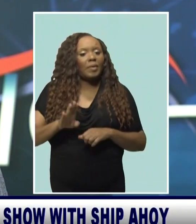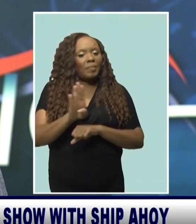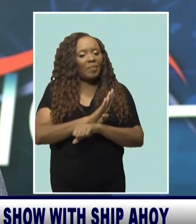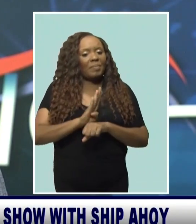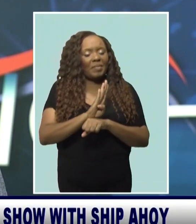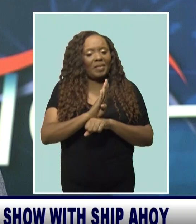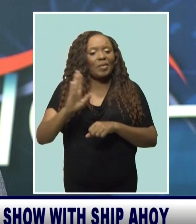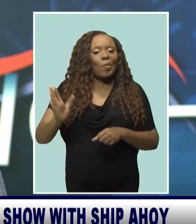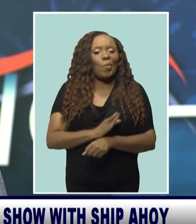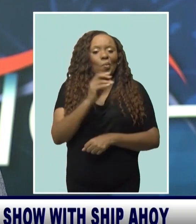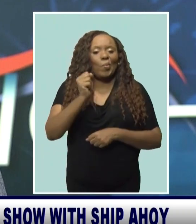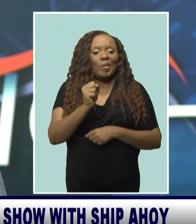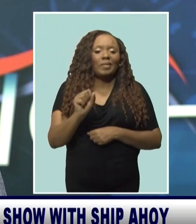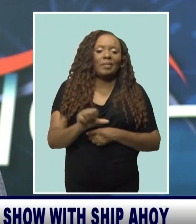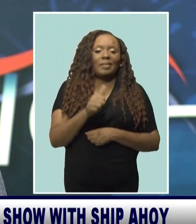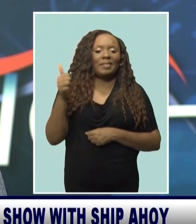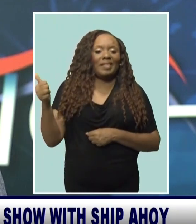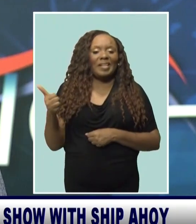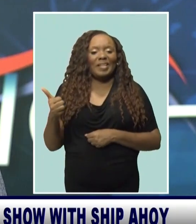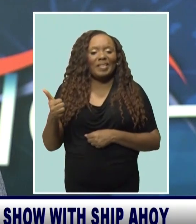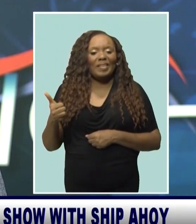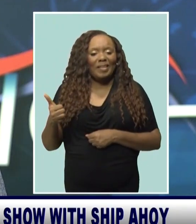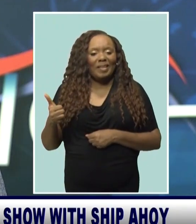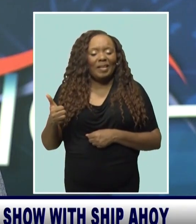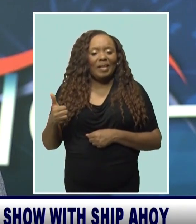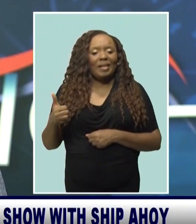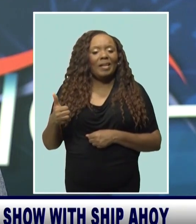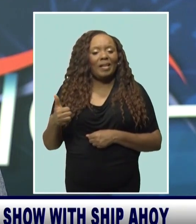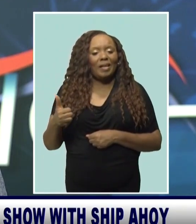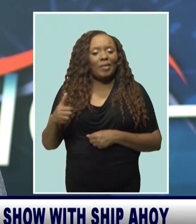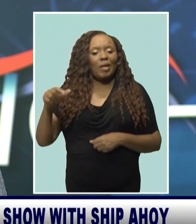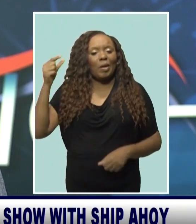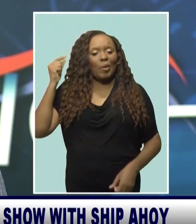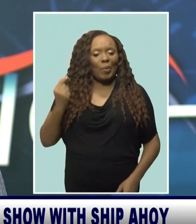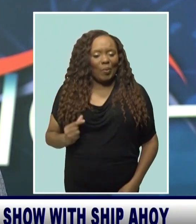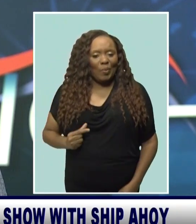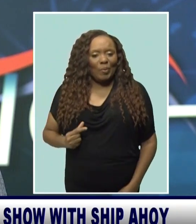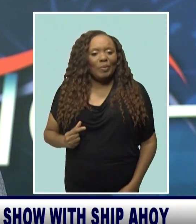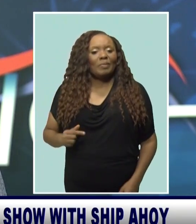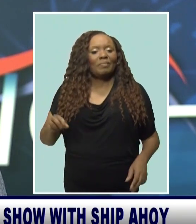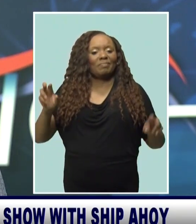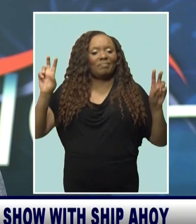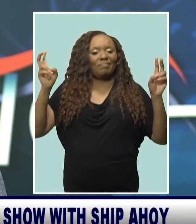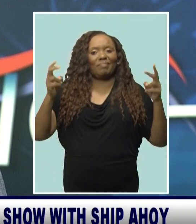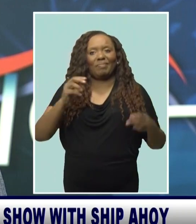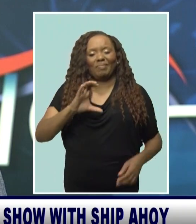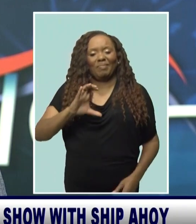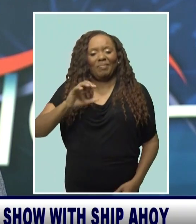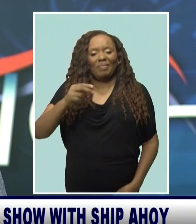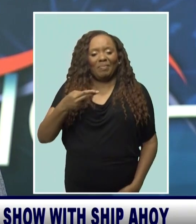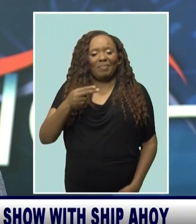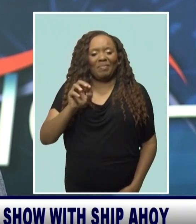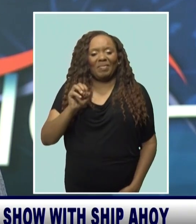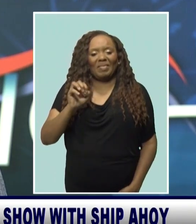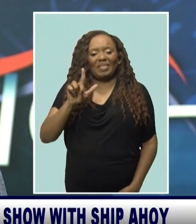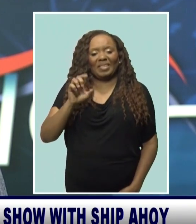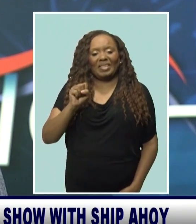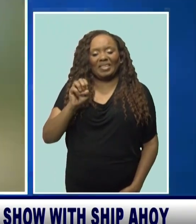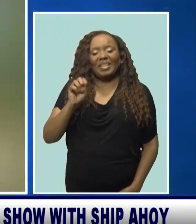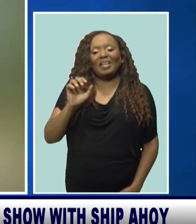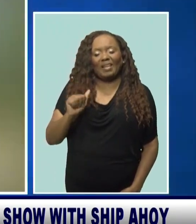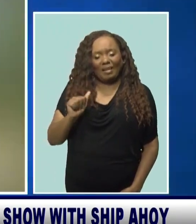Barbados has claimed another win at the Chelsea Flower Show in England. The Island's Horticultural Society took gold with its